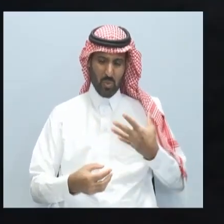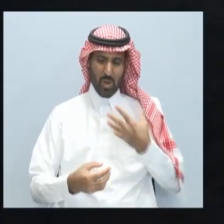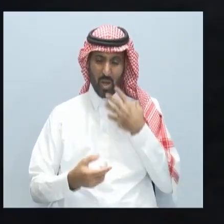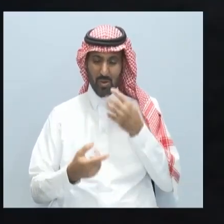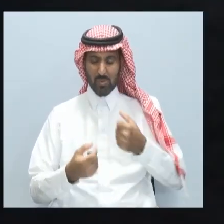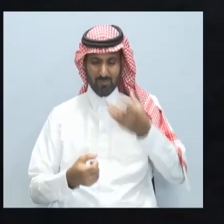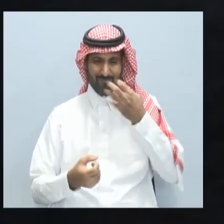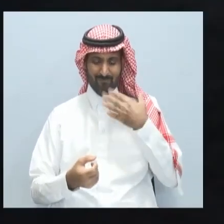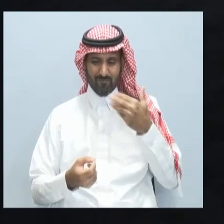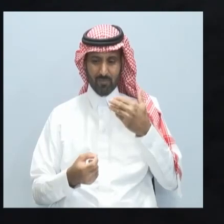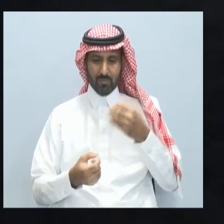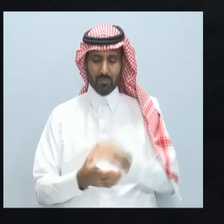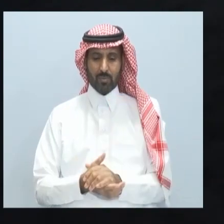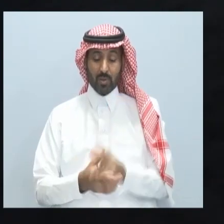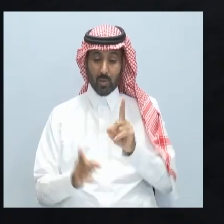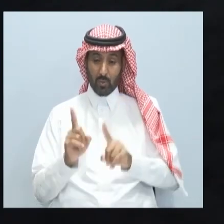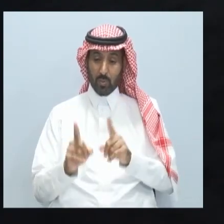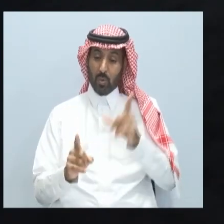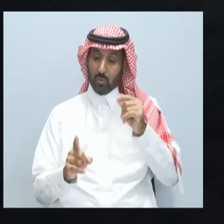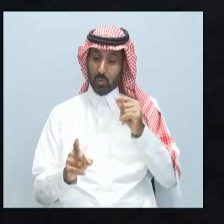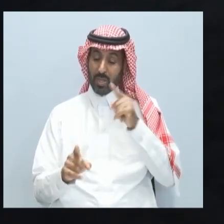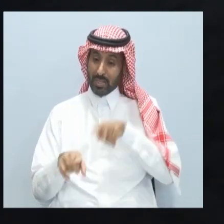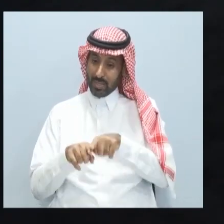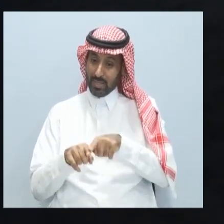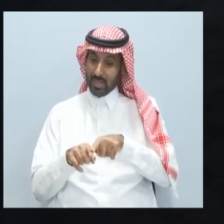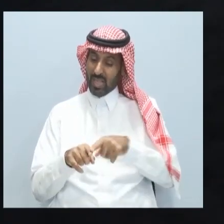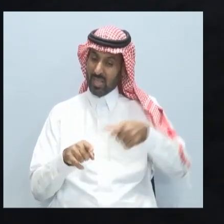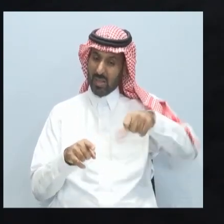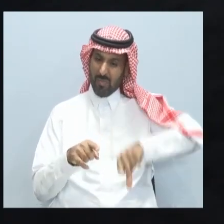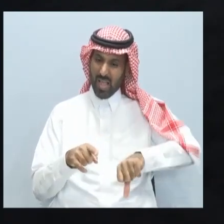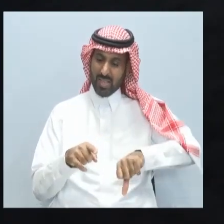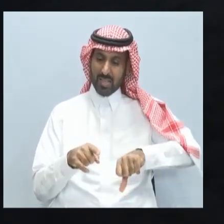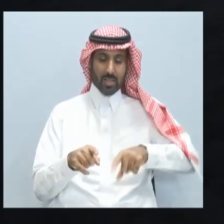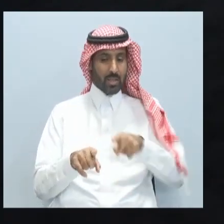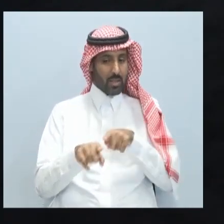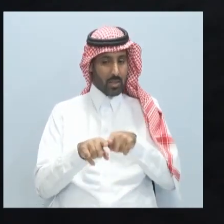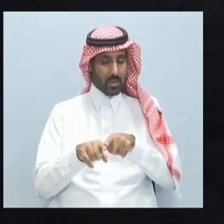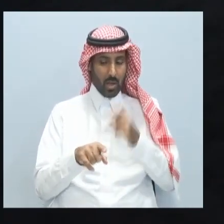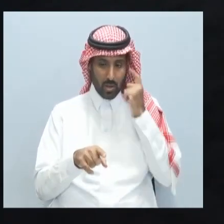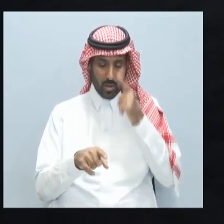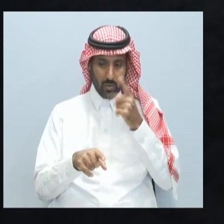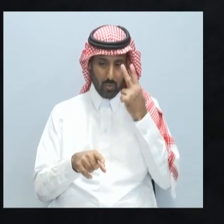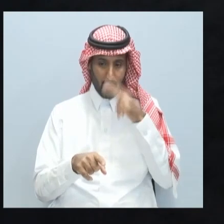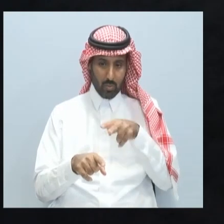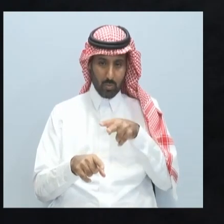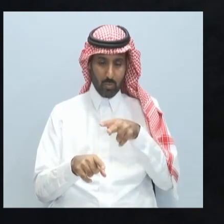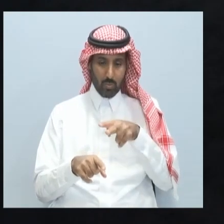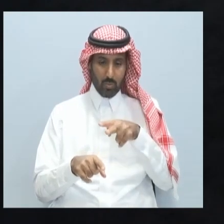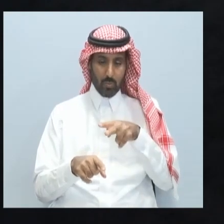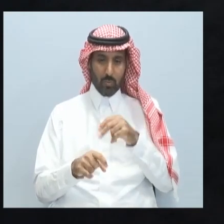hadith, we just remind, of course I remind myself and remind you that we have to be careful and